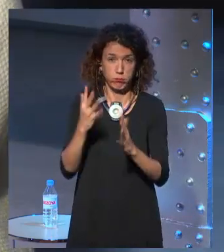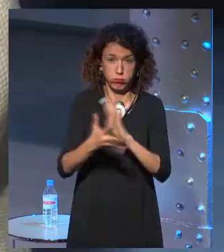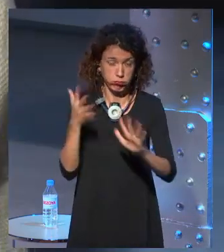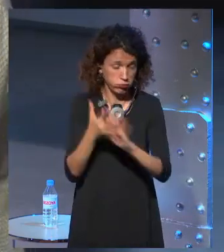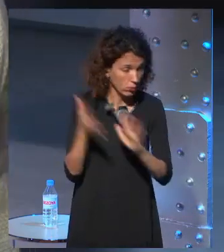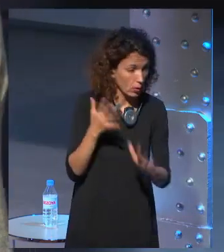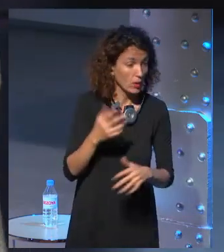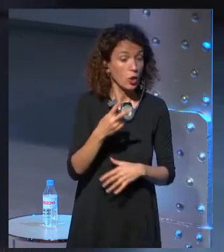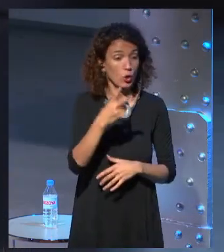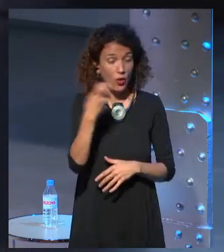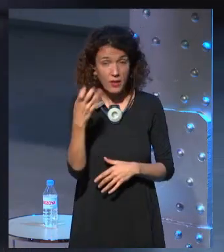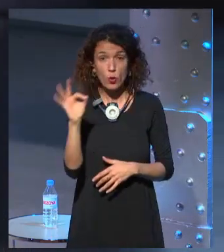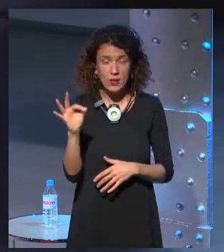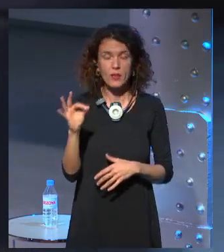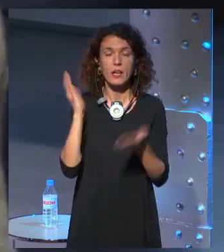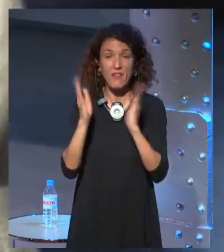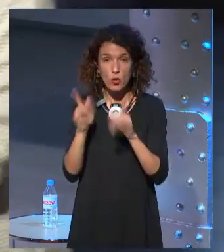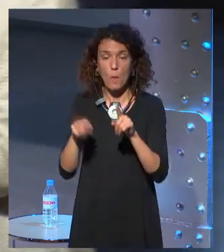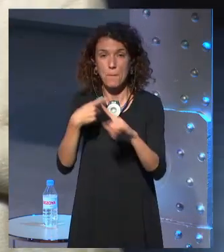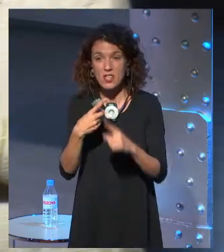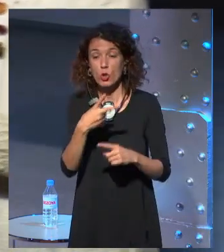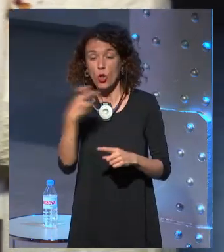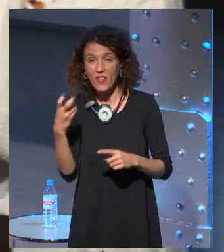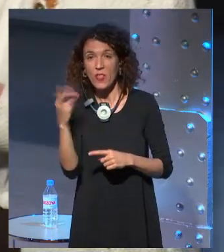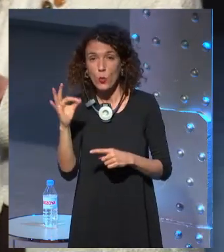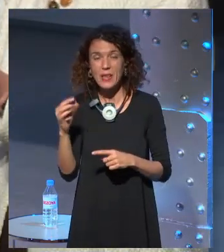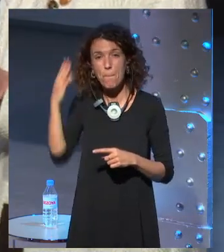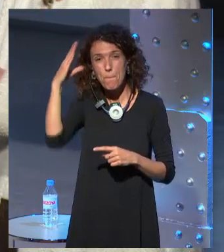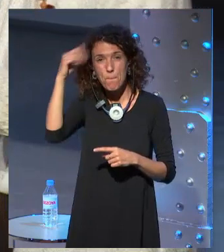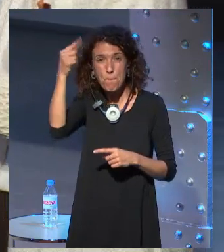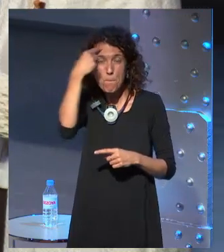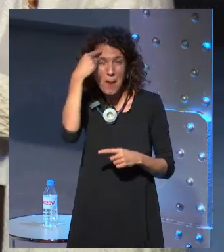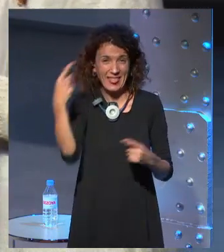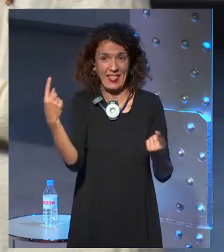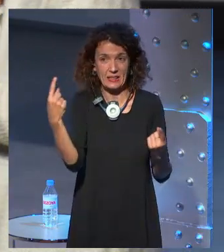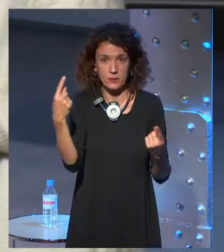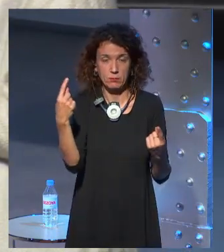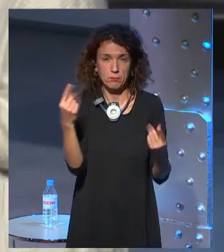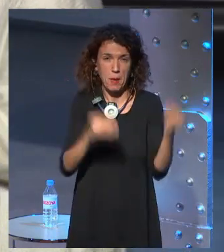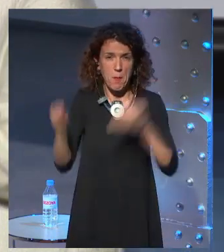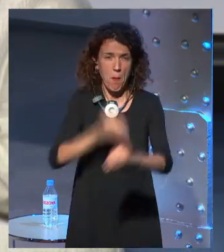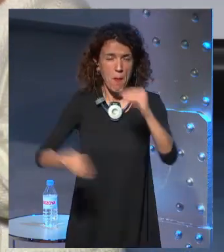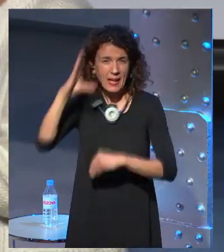minds. It's going to be much smarter. We're not going to have to manage efficiency.